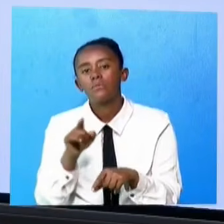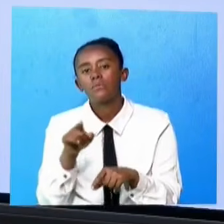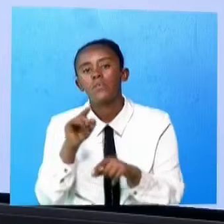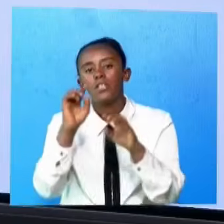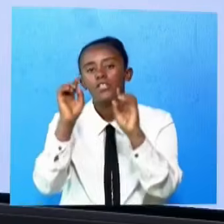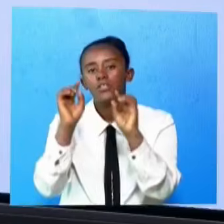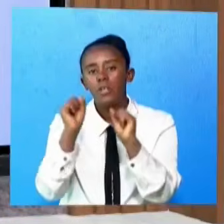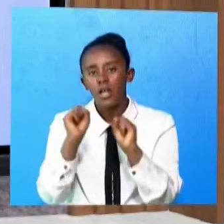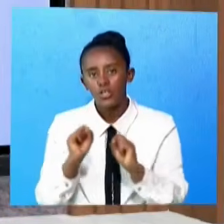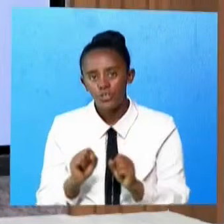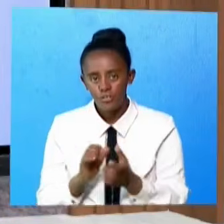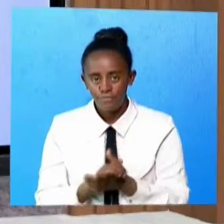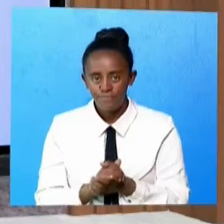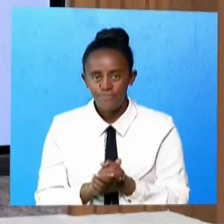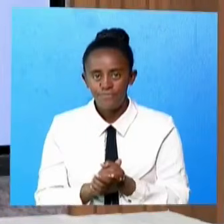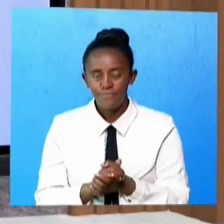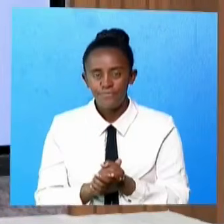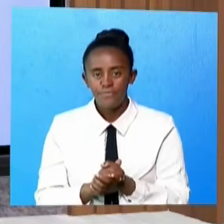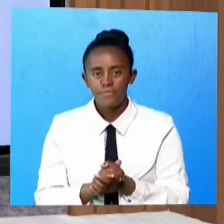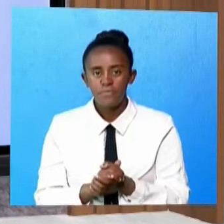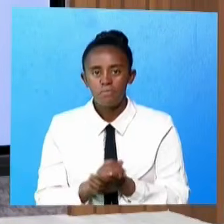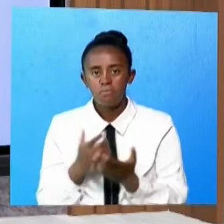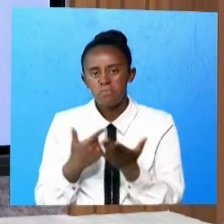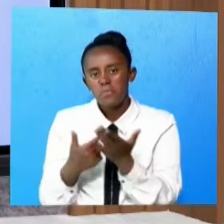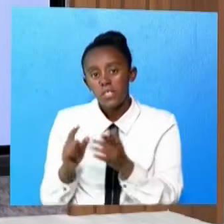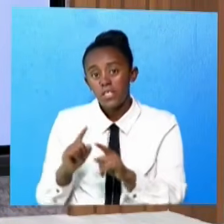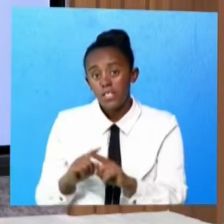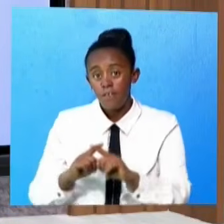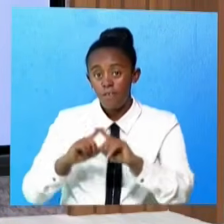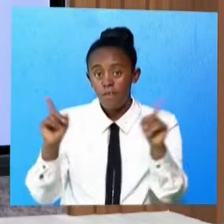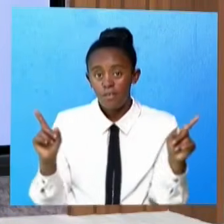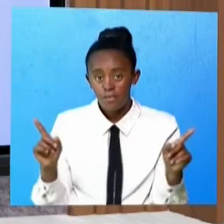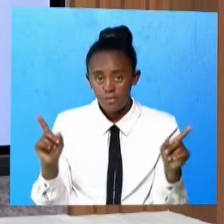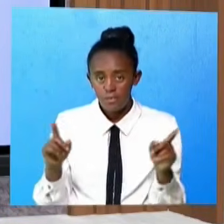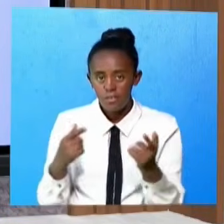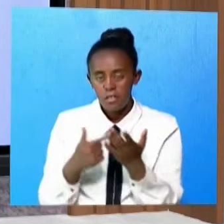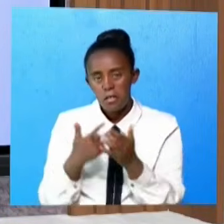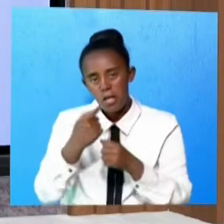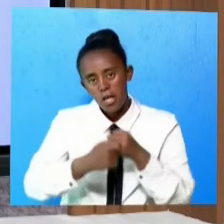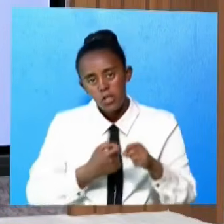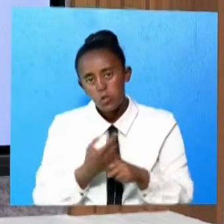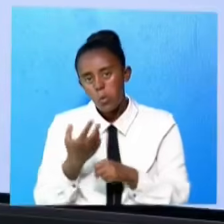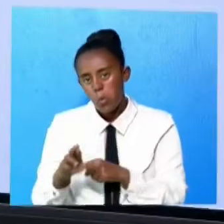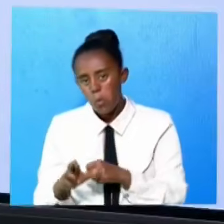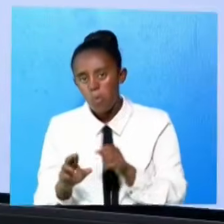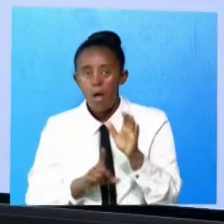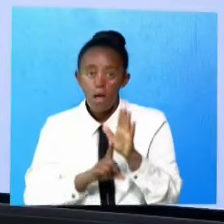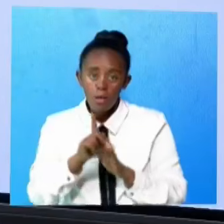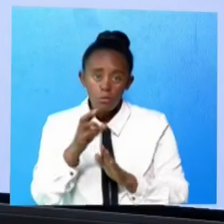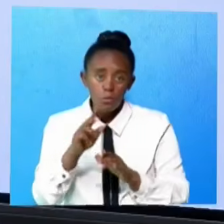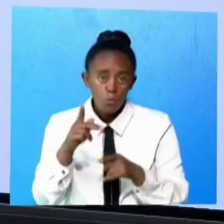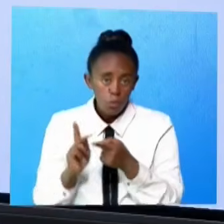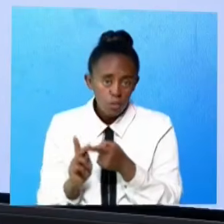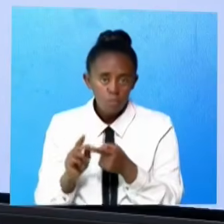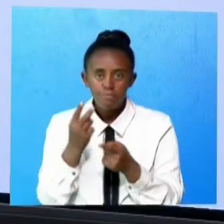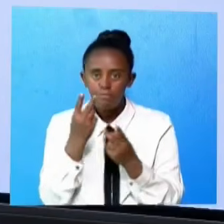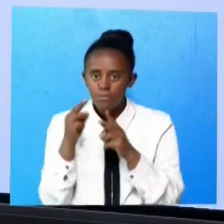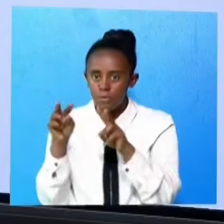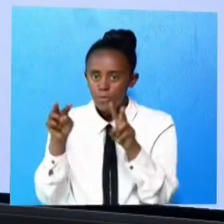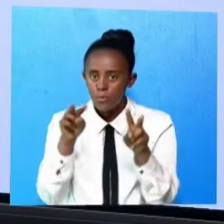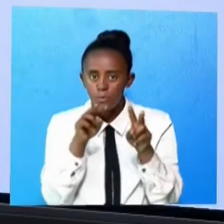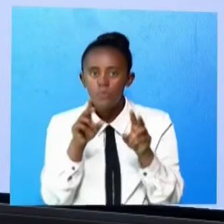structure. Whereas if they are different in their age or height or weight, by looking at